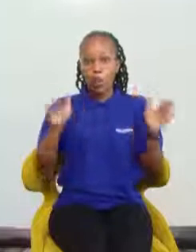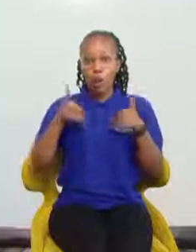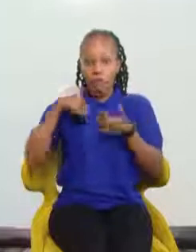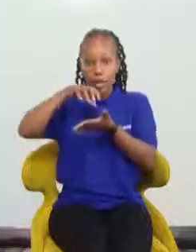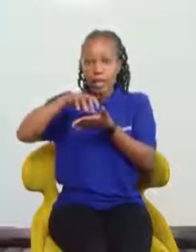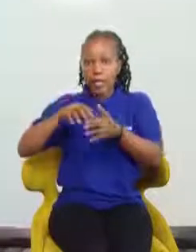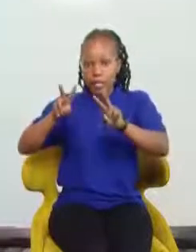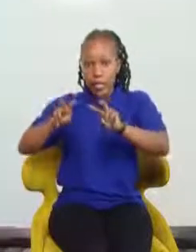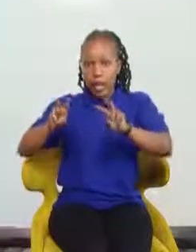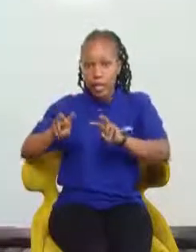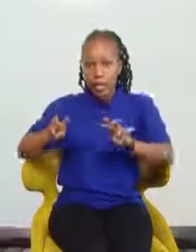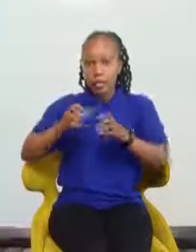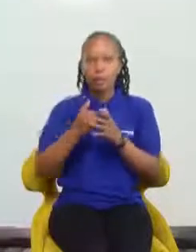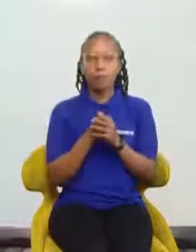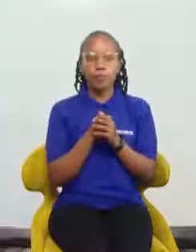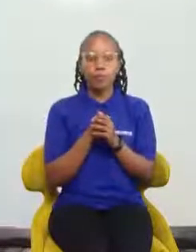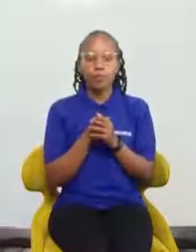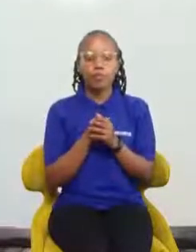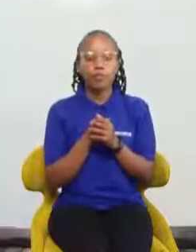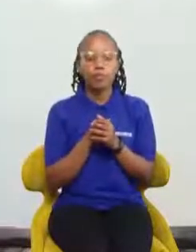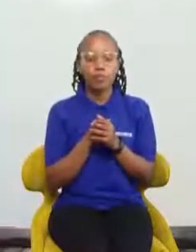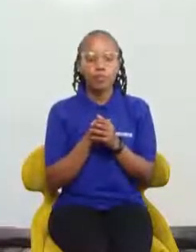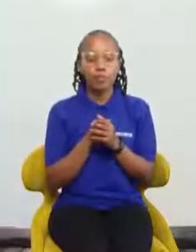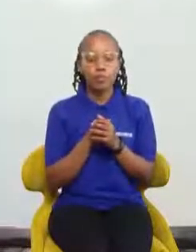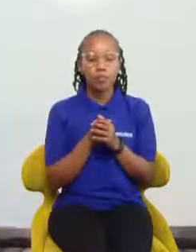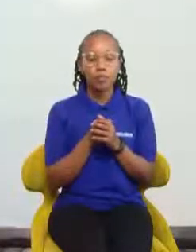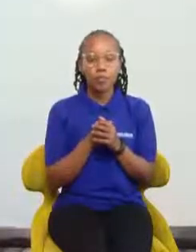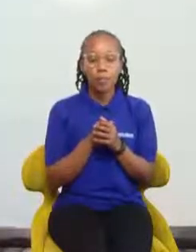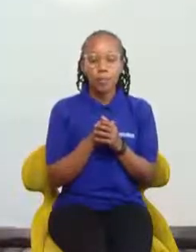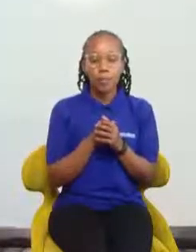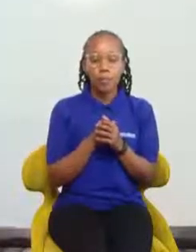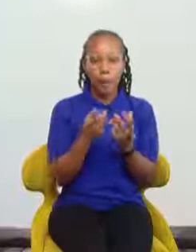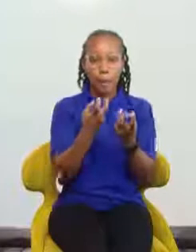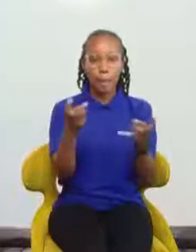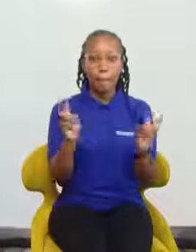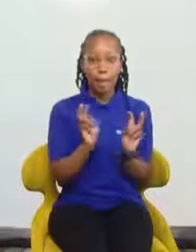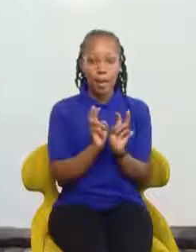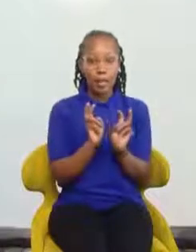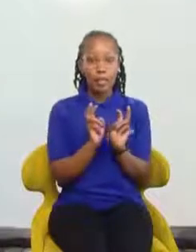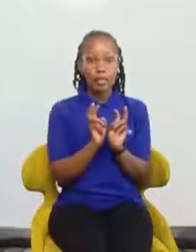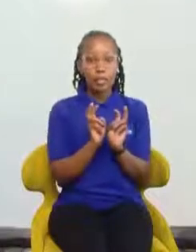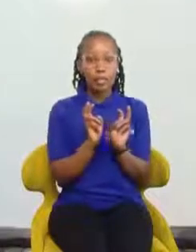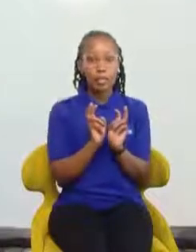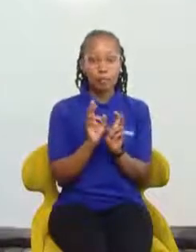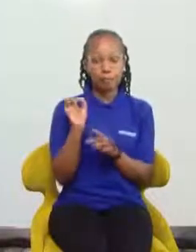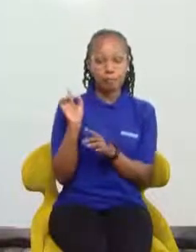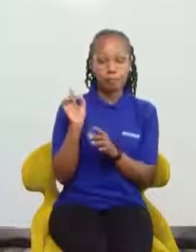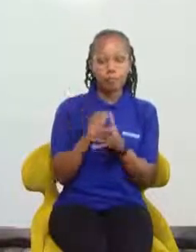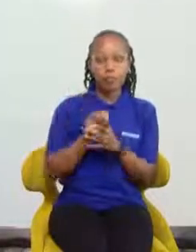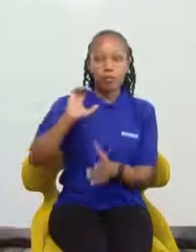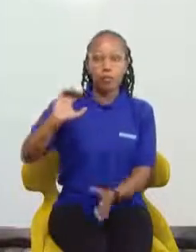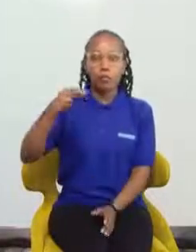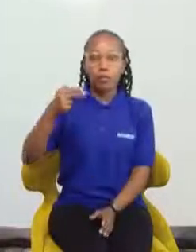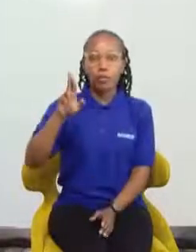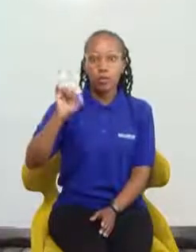study session. And I've got my folks behind me who I've not met yet. So this is like brand new. I think Christy, where's